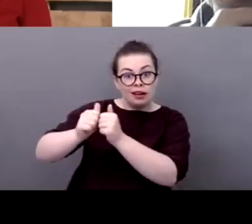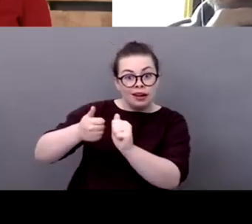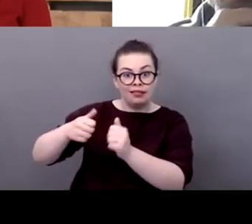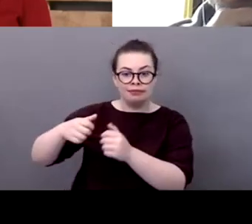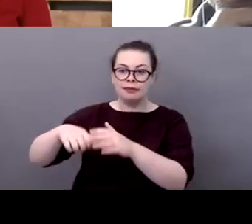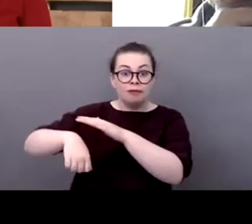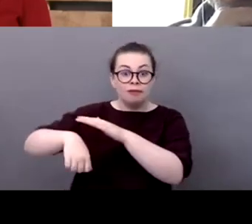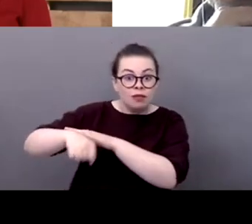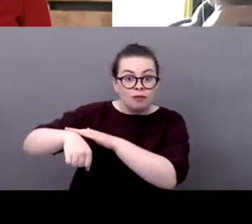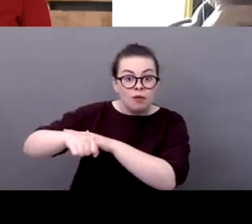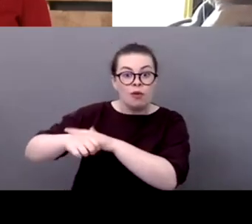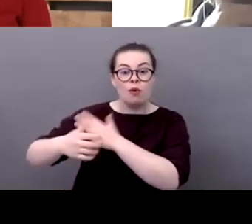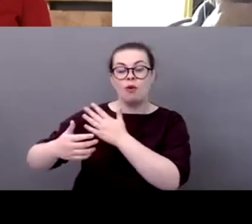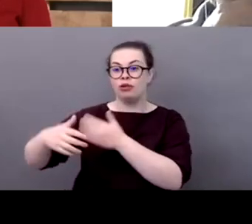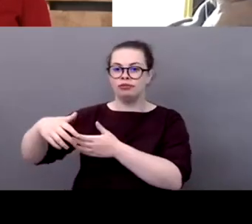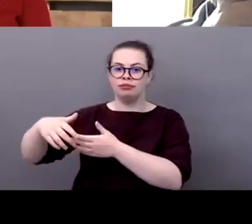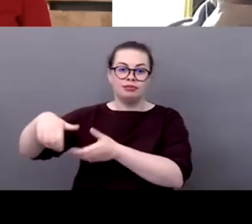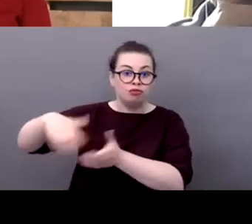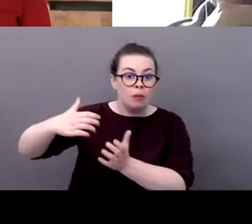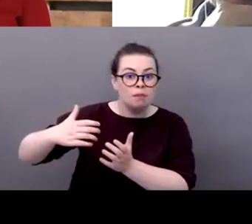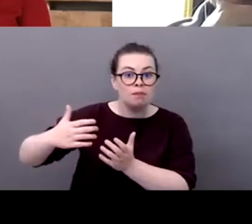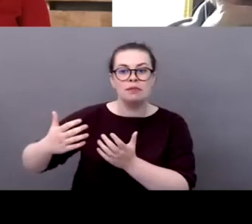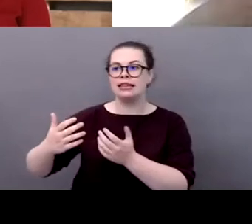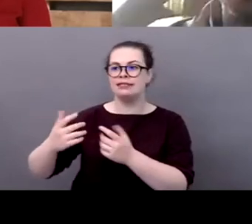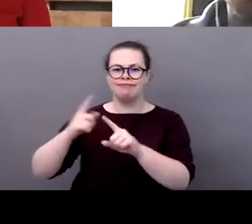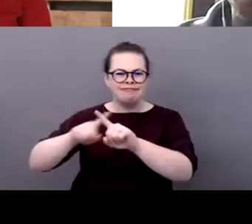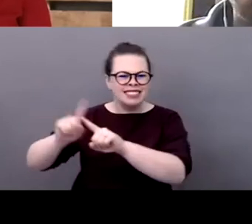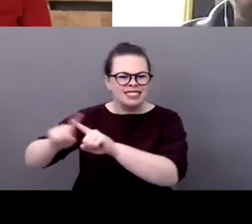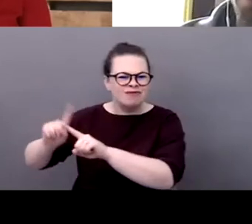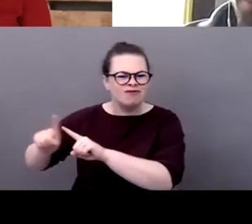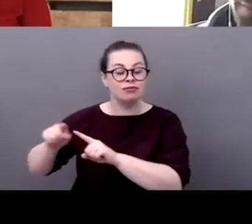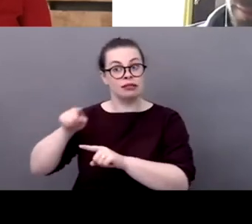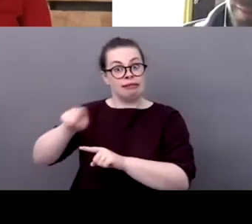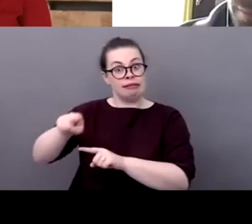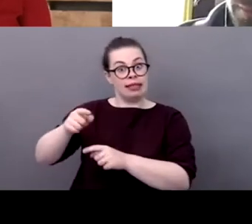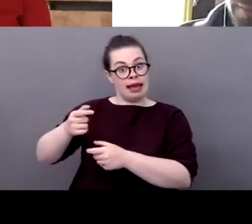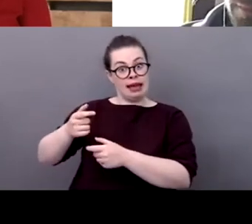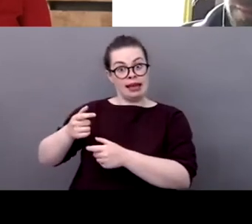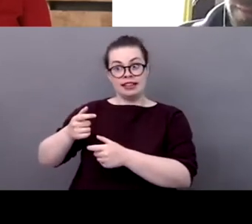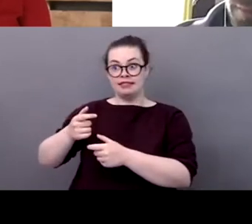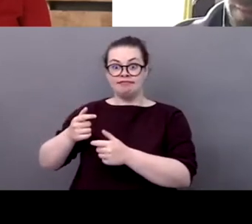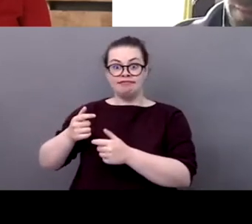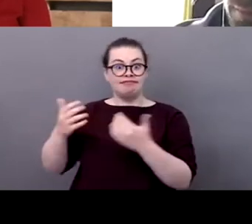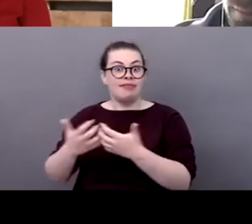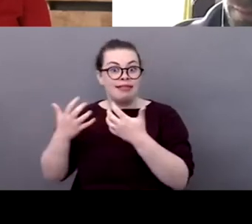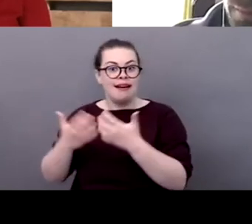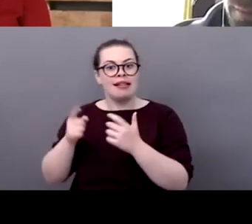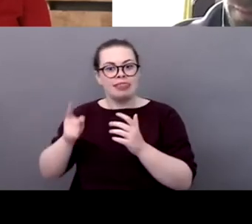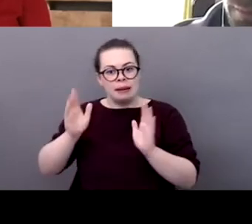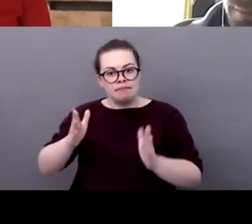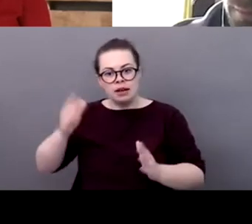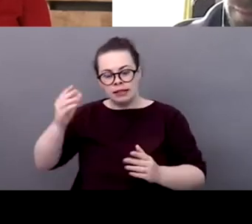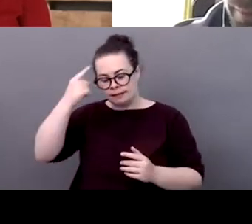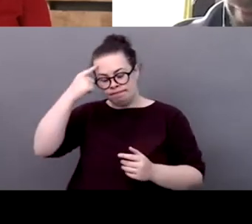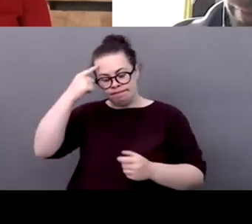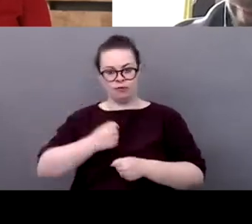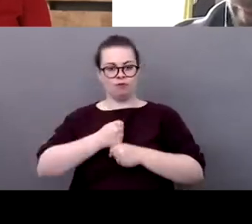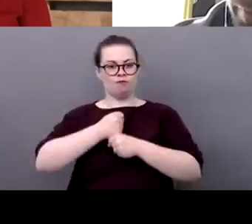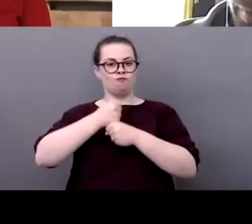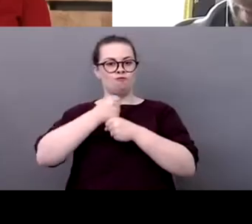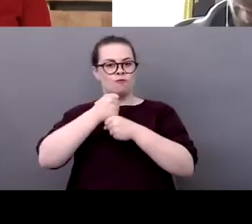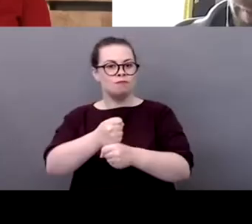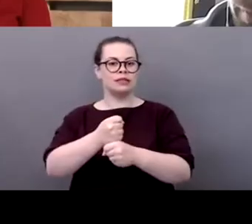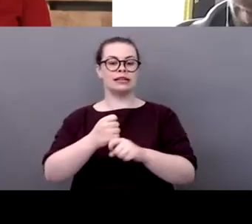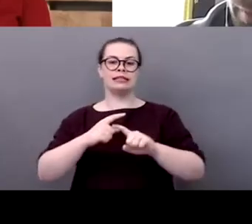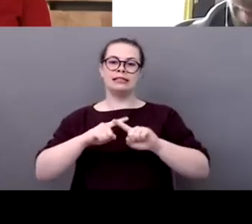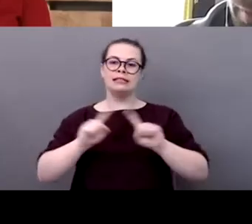there needs to be this more kind of holistic coordinated approach with greater incentives to innovate, for example, more sustainable products that